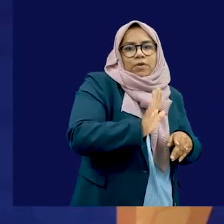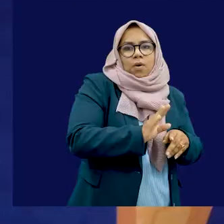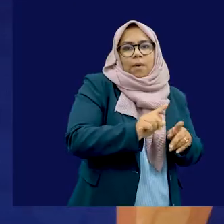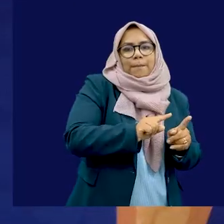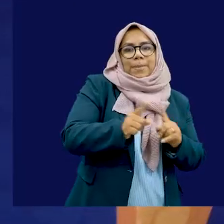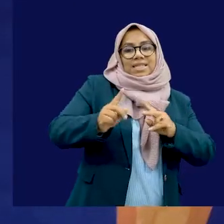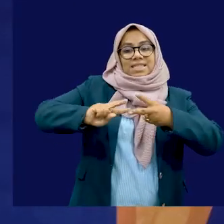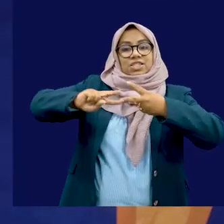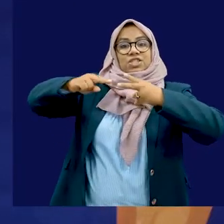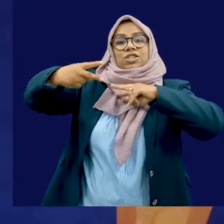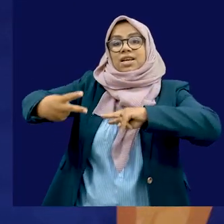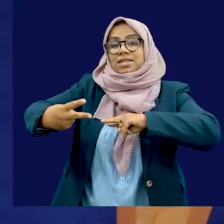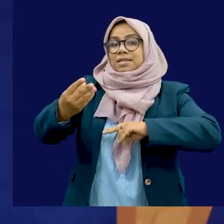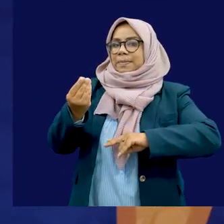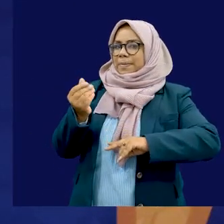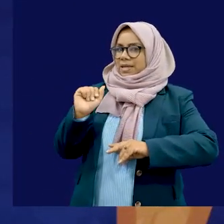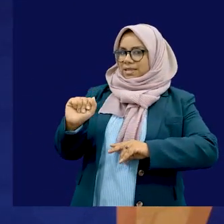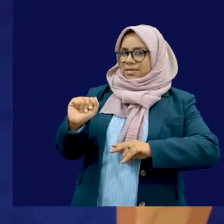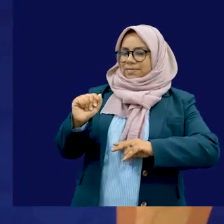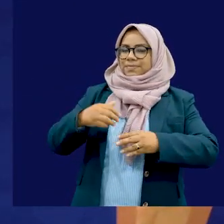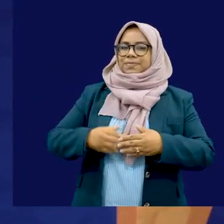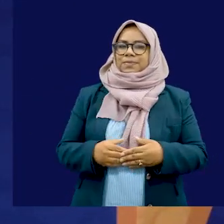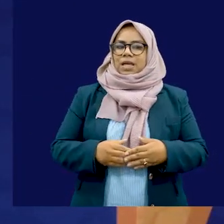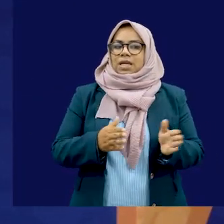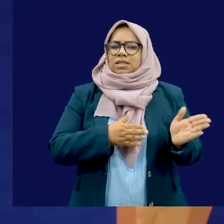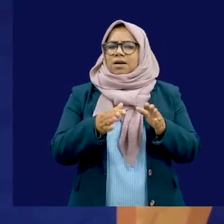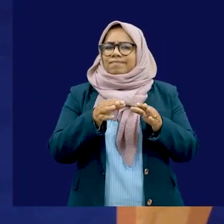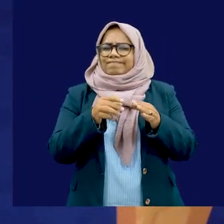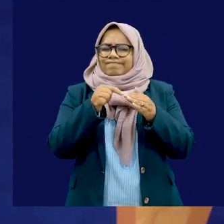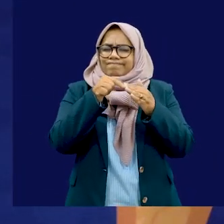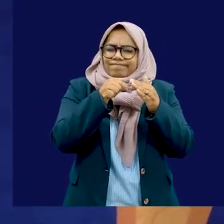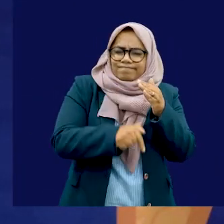Let's talk about zakat on gold and silver a bit more.